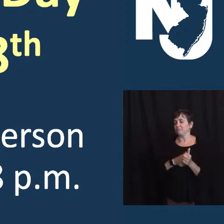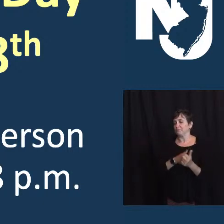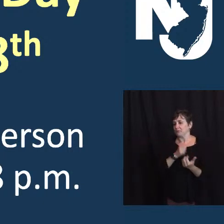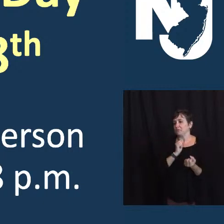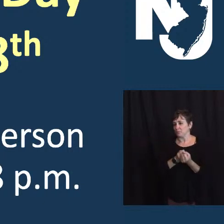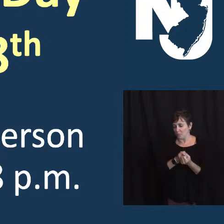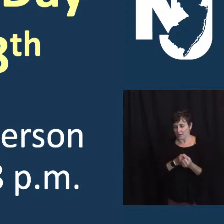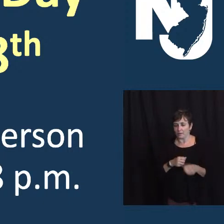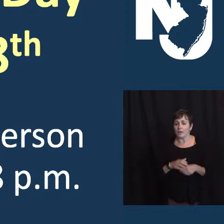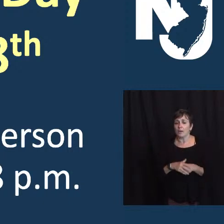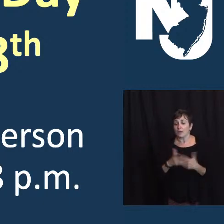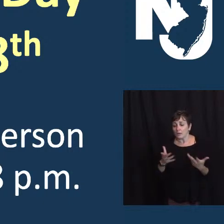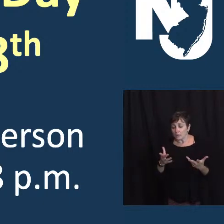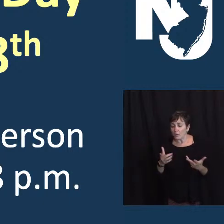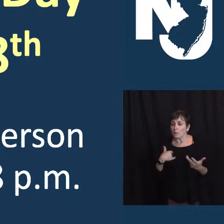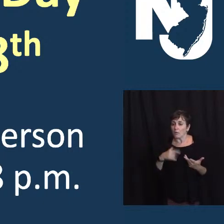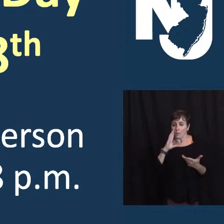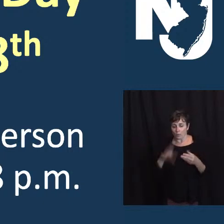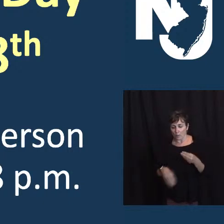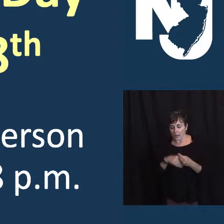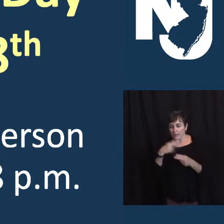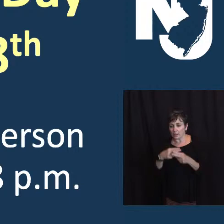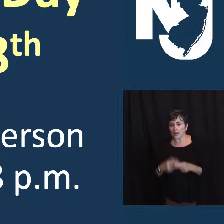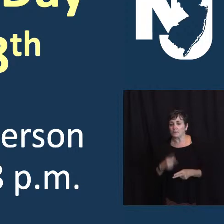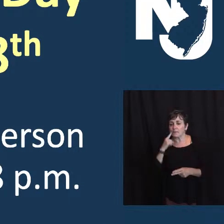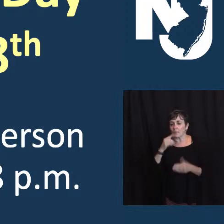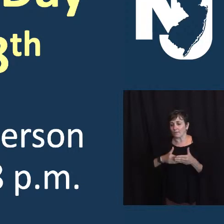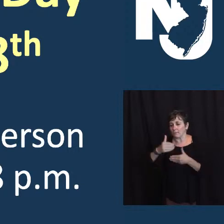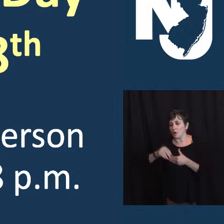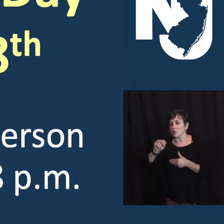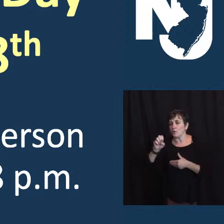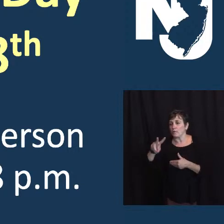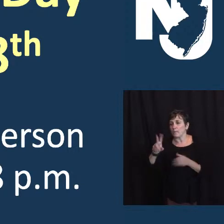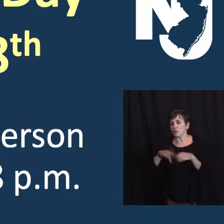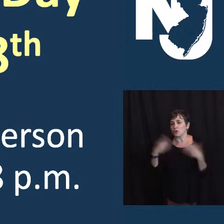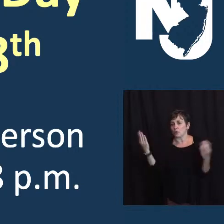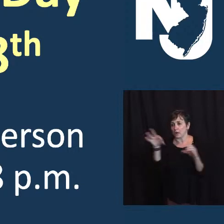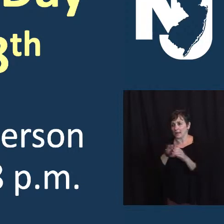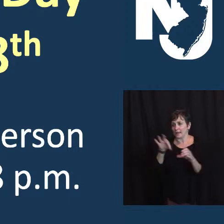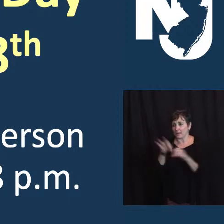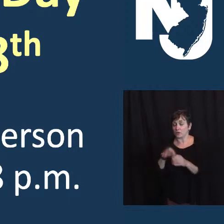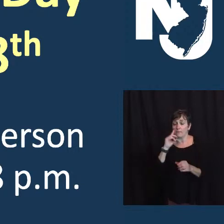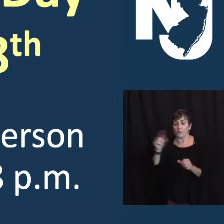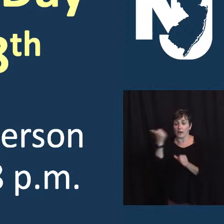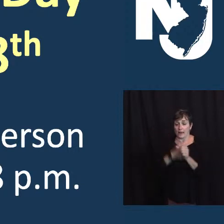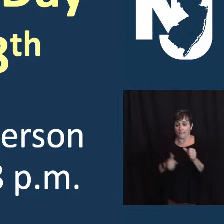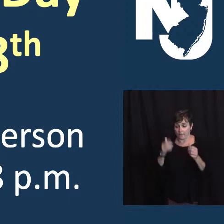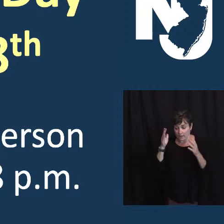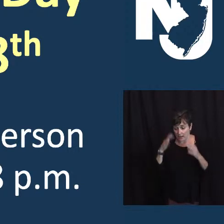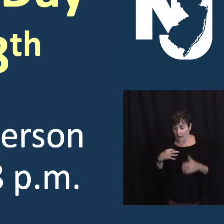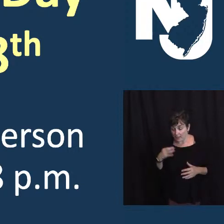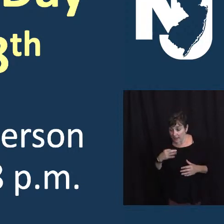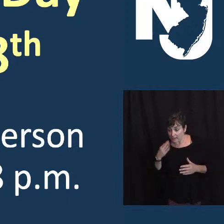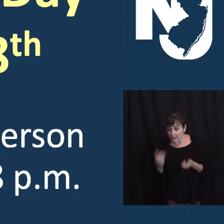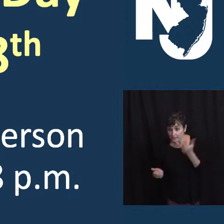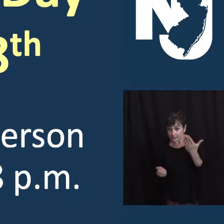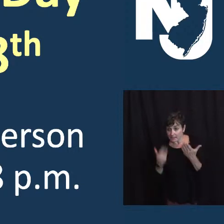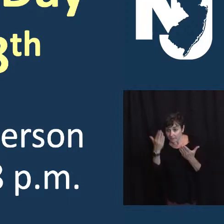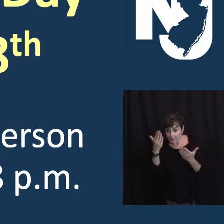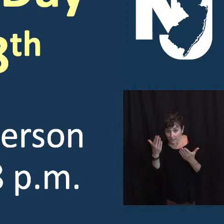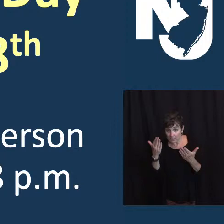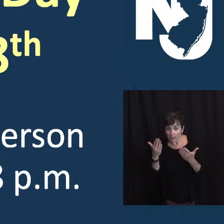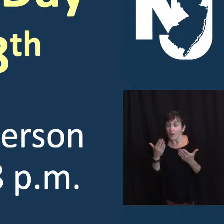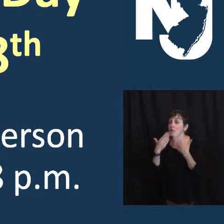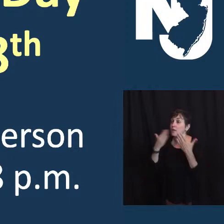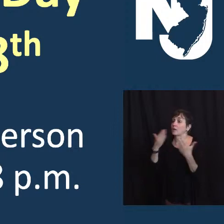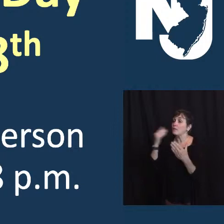our November general election ballots. To every candidate who has submitted petitions, I thank you for your faith in our democratic